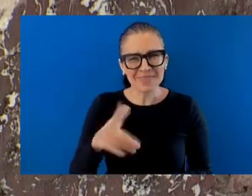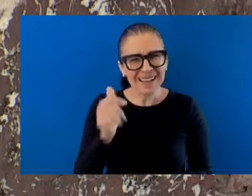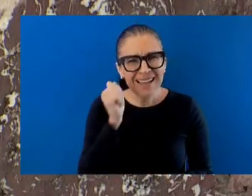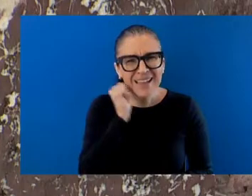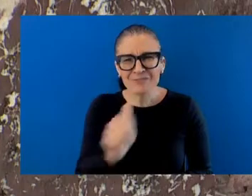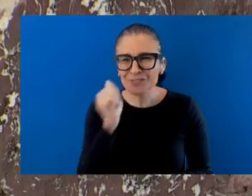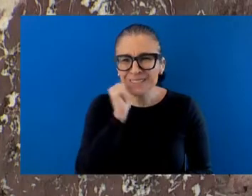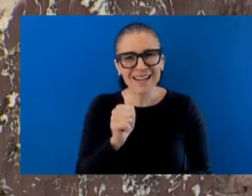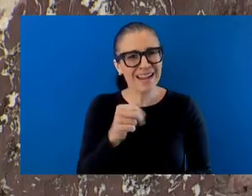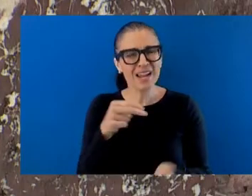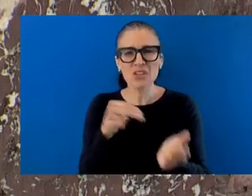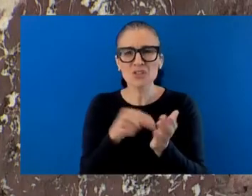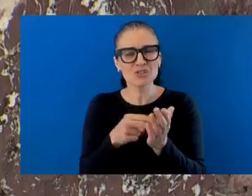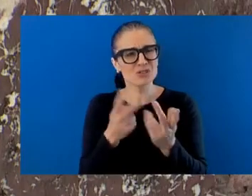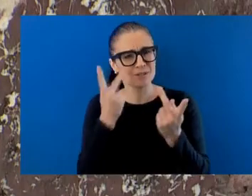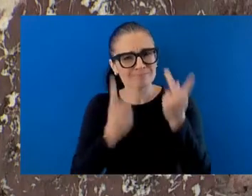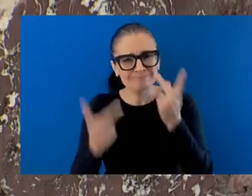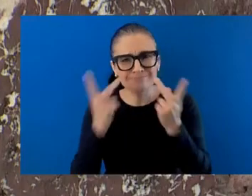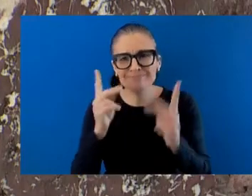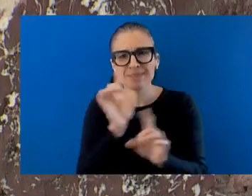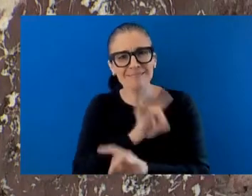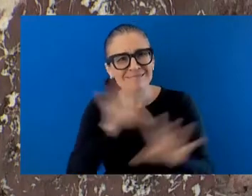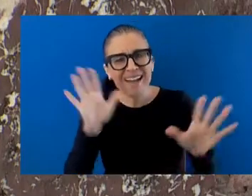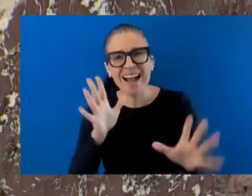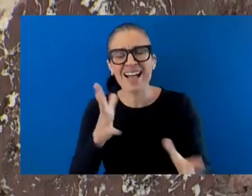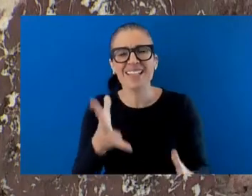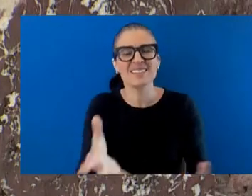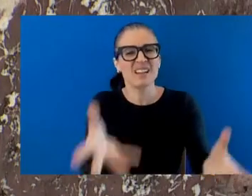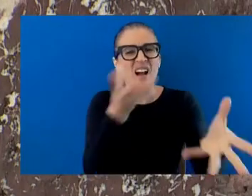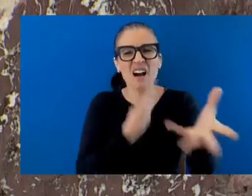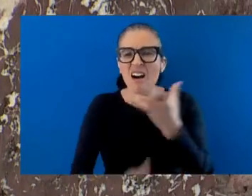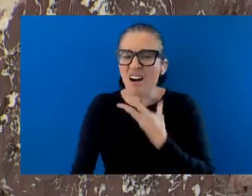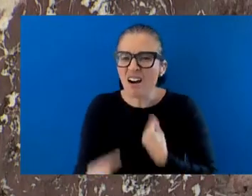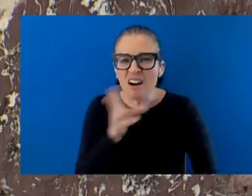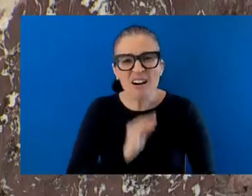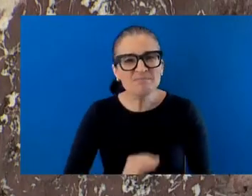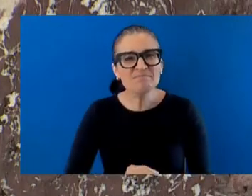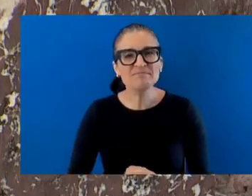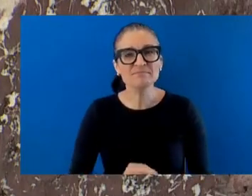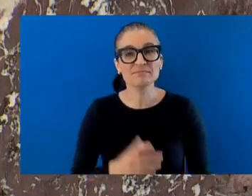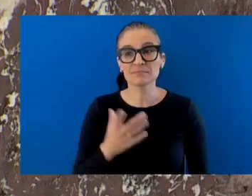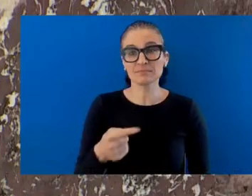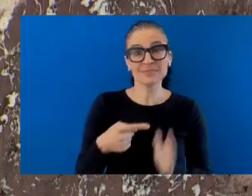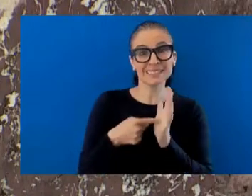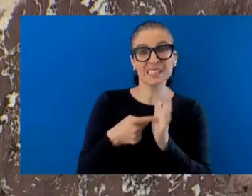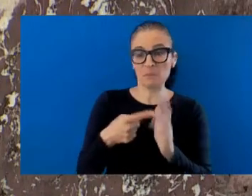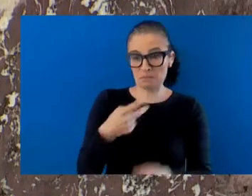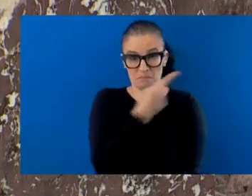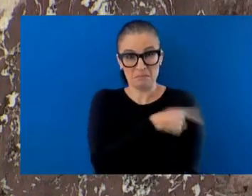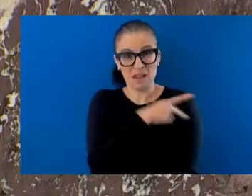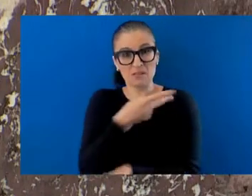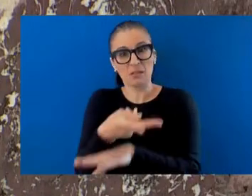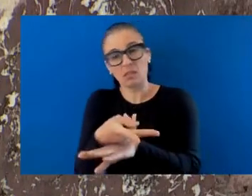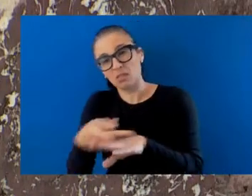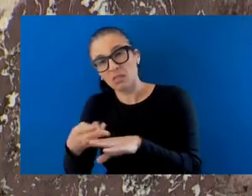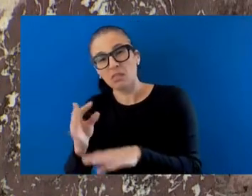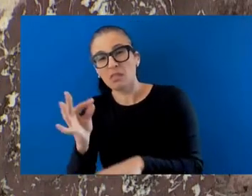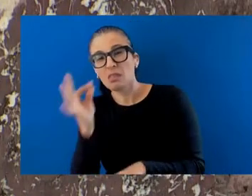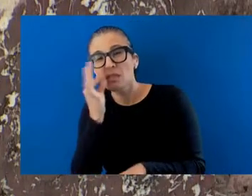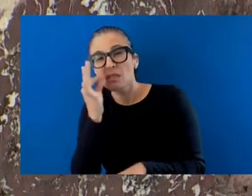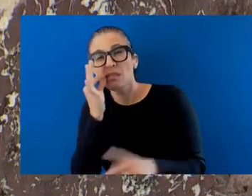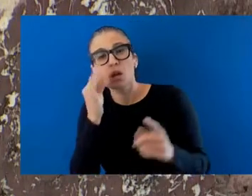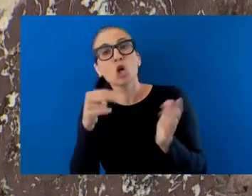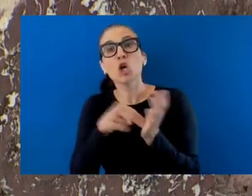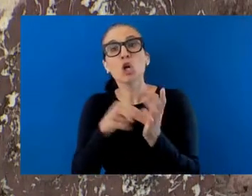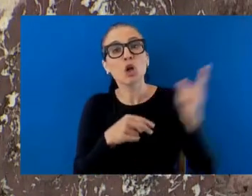smoke purposely blown in their faces to being kicked, punched, shoved, and even stabbed while